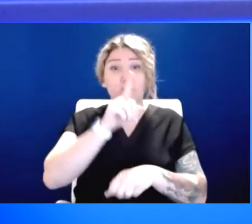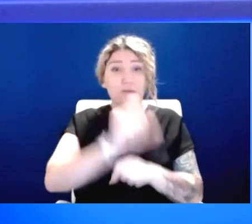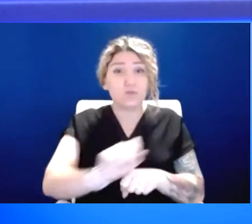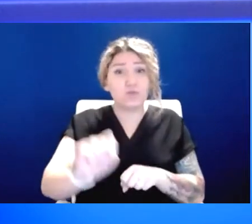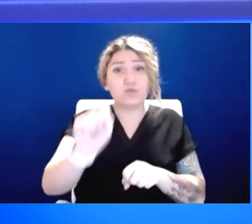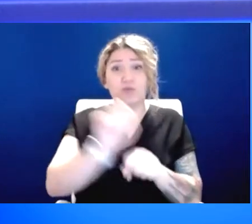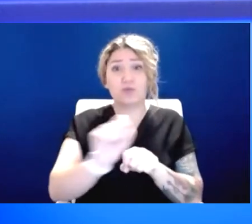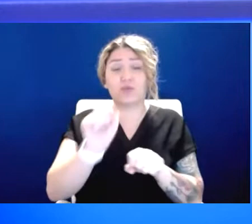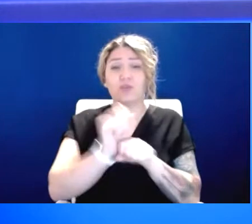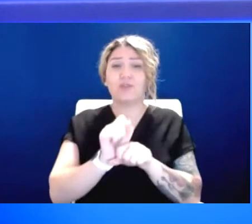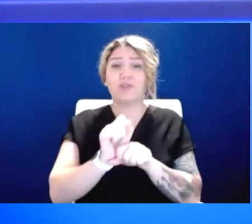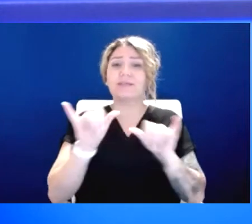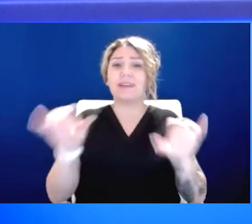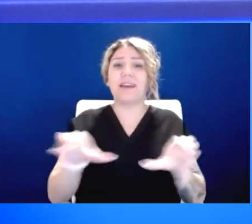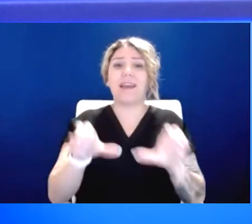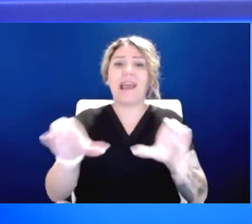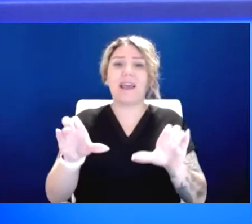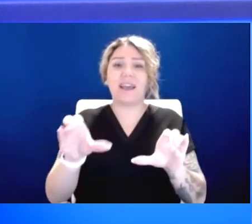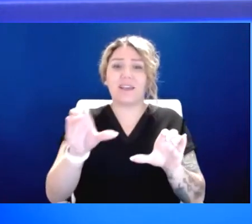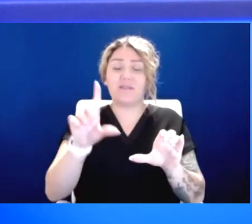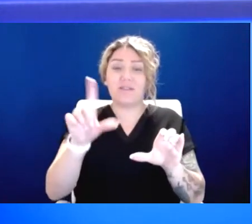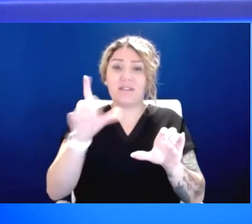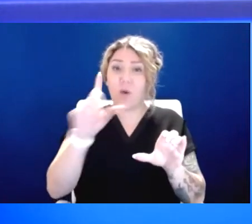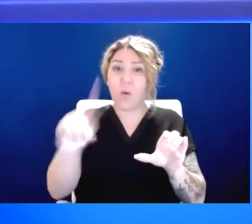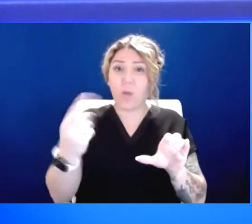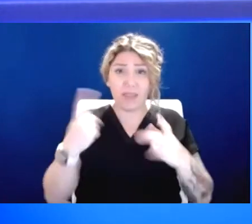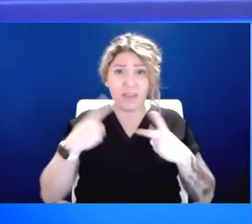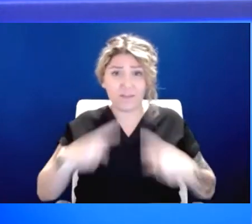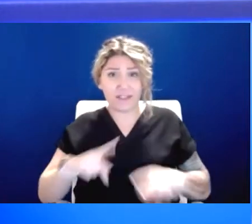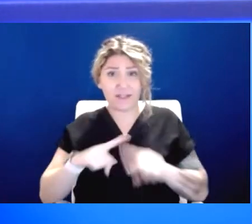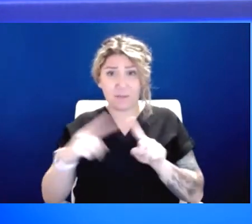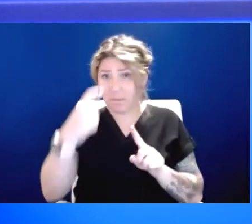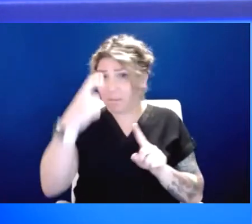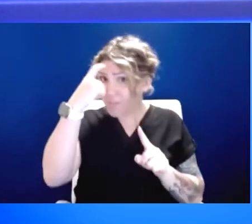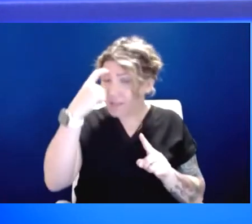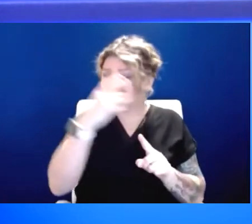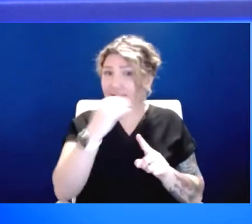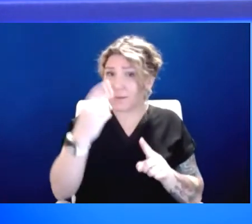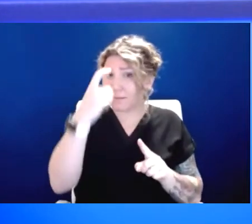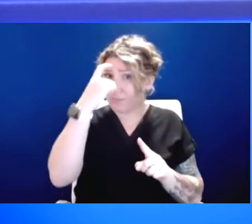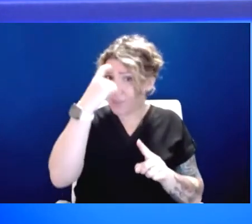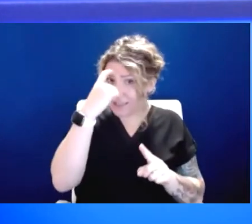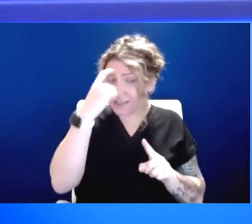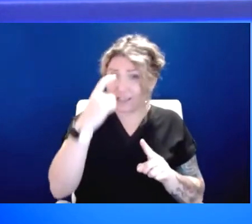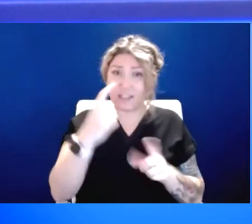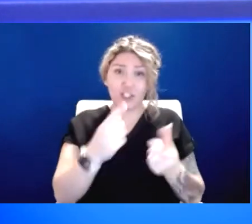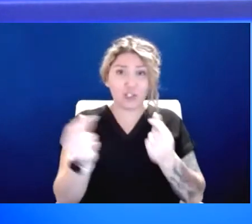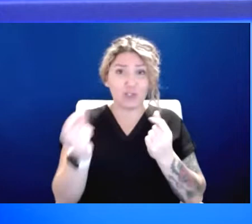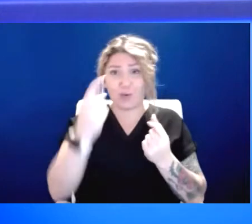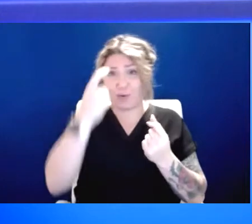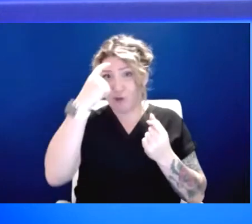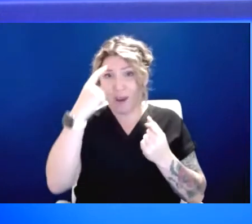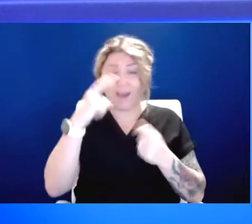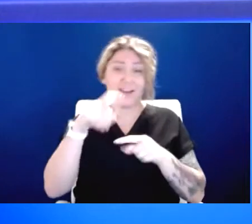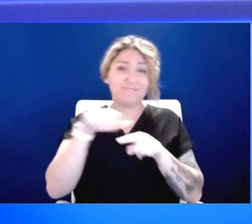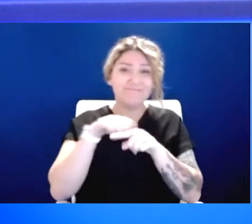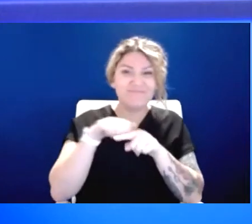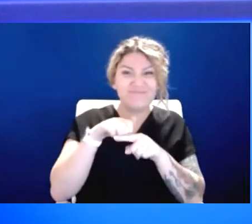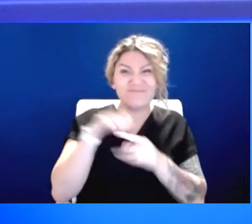stay active, not only physically, but mentally, and mentally being doing brain exercises, especially if they're